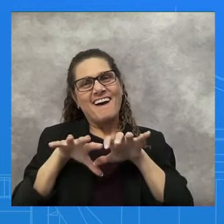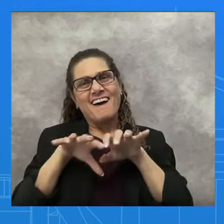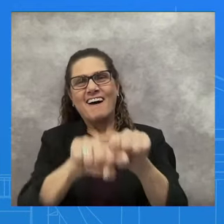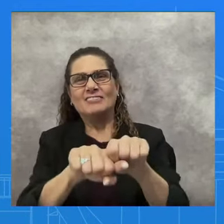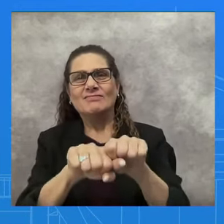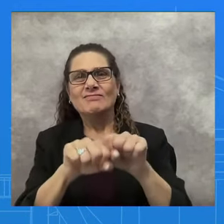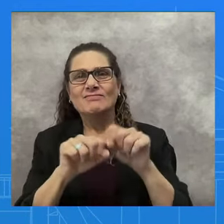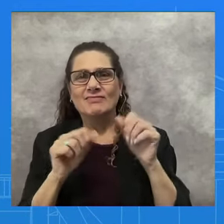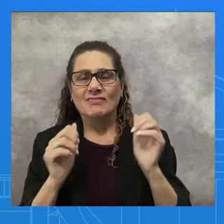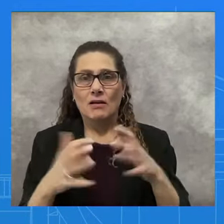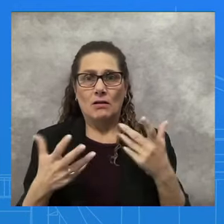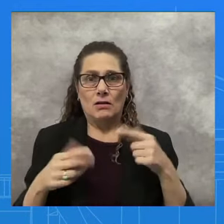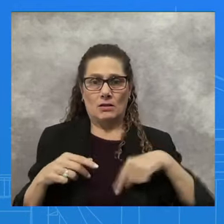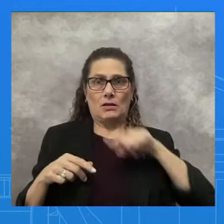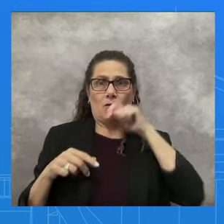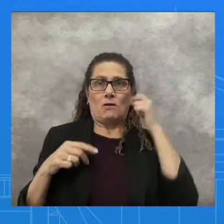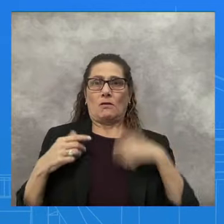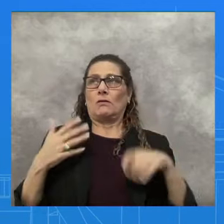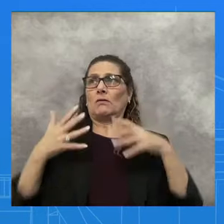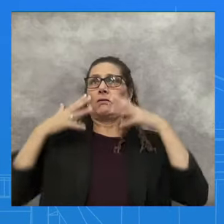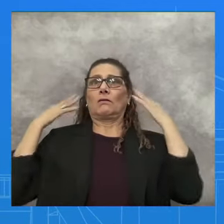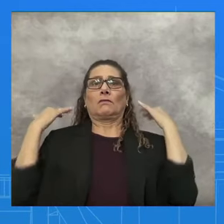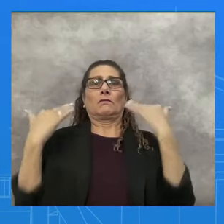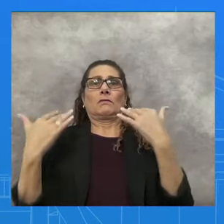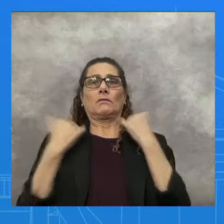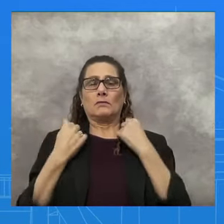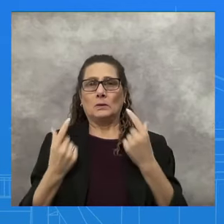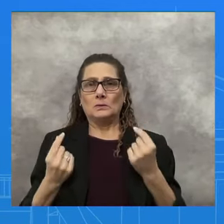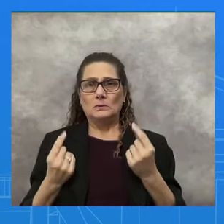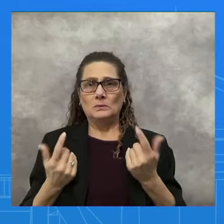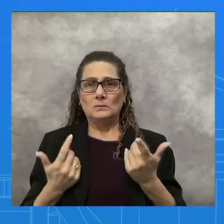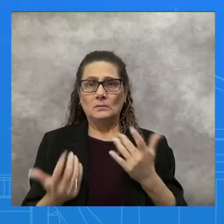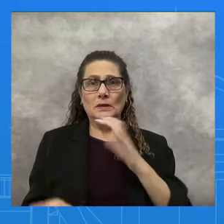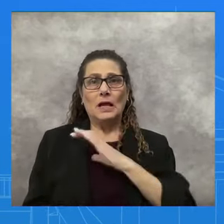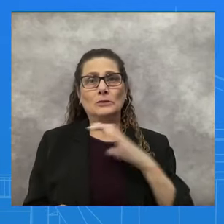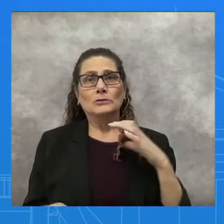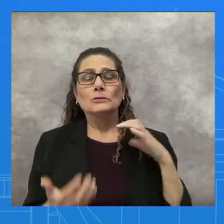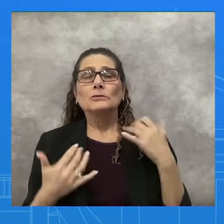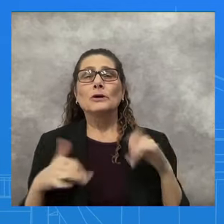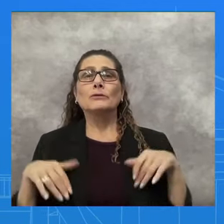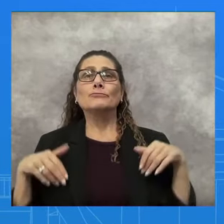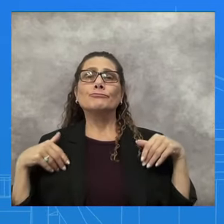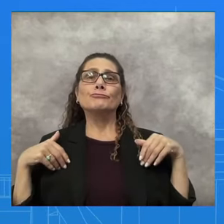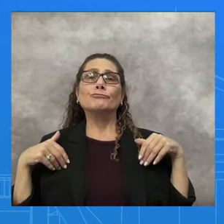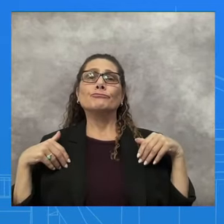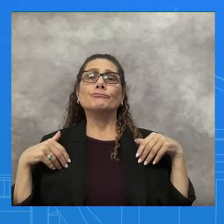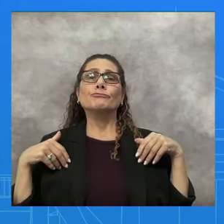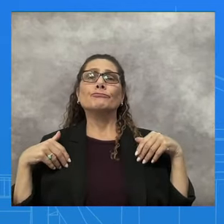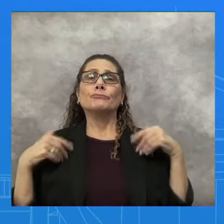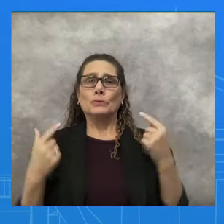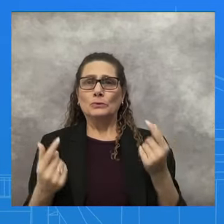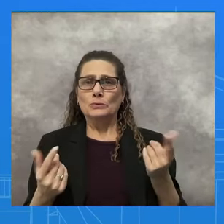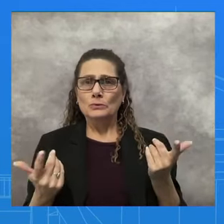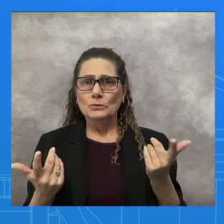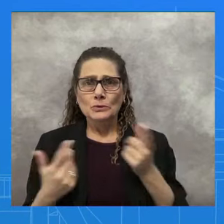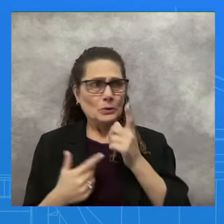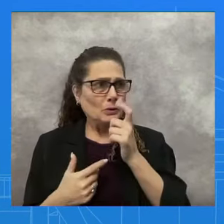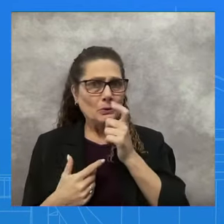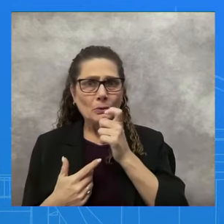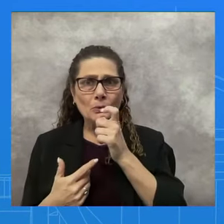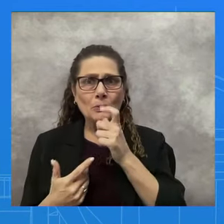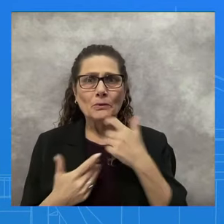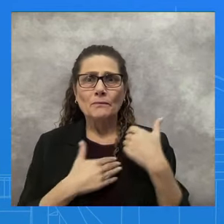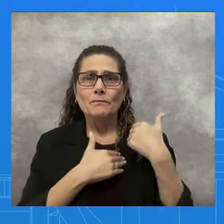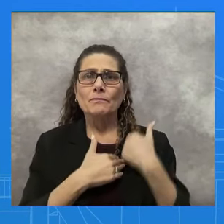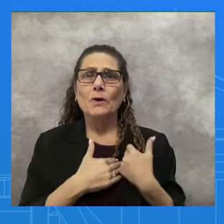Ukrainian defenses. The cost of inaction by the Congress is stark, and it's being borne on the shoulders of Ukrainian soldiers. We need